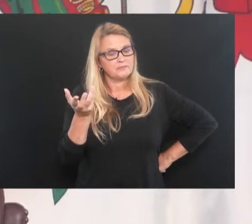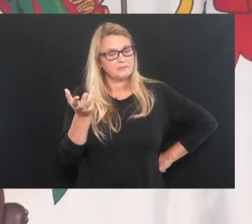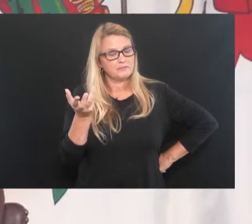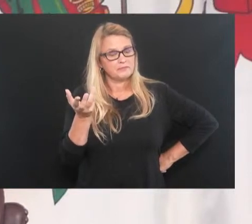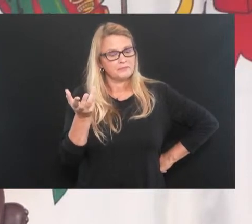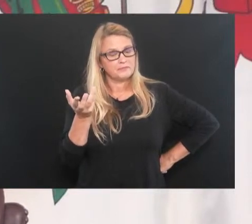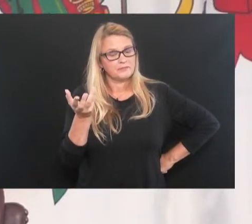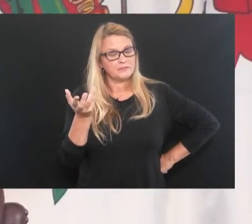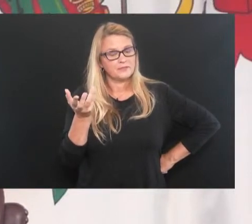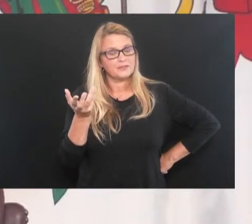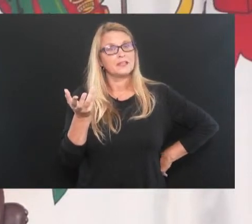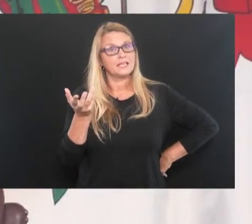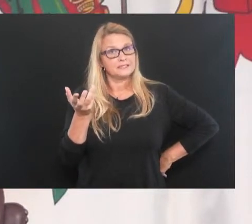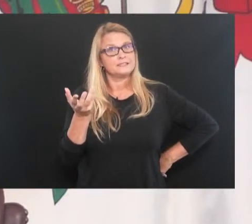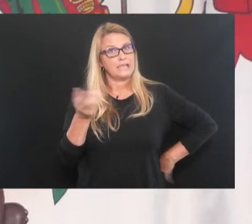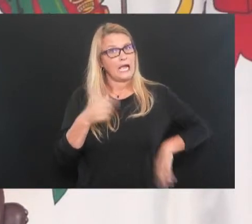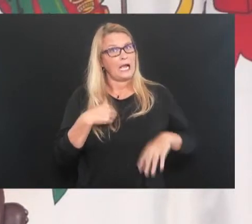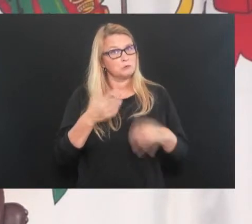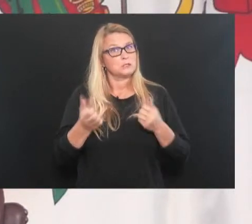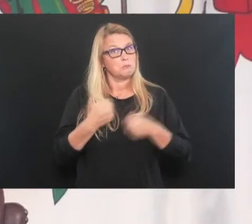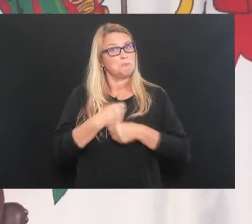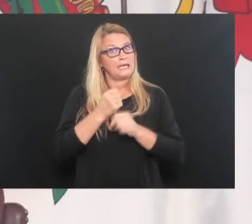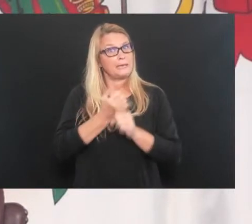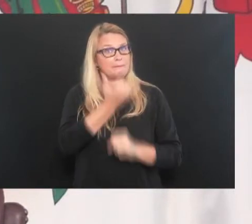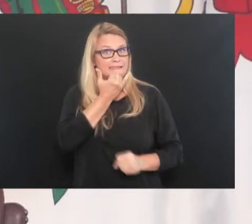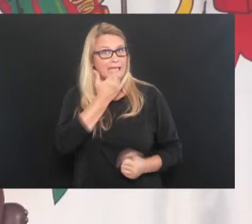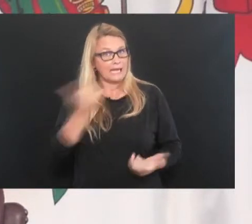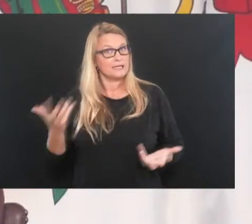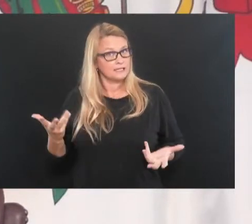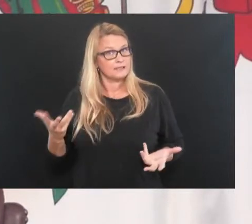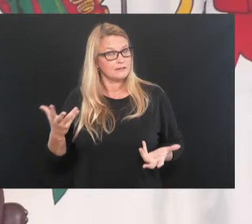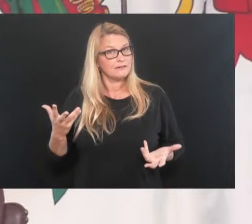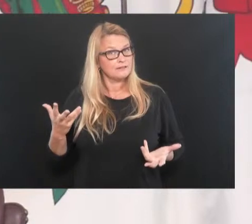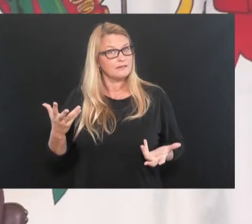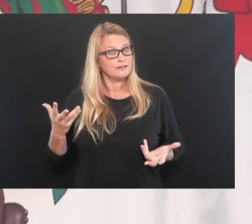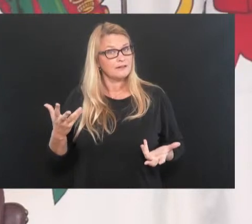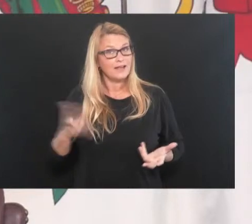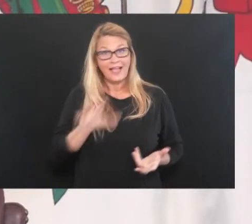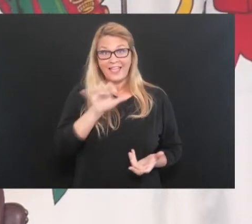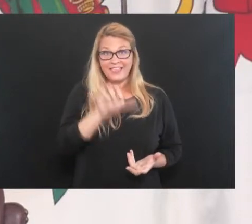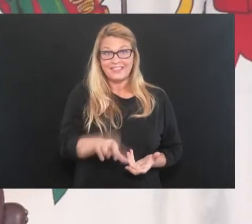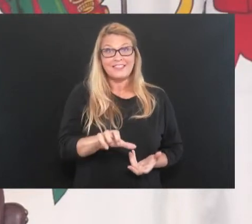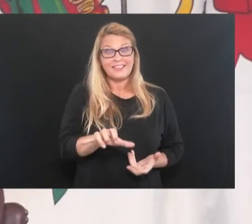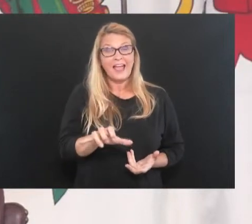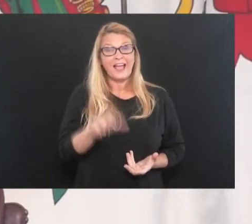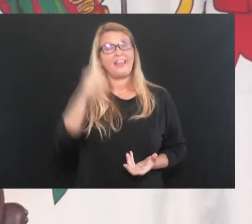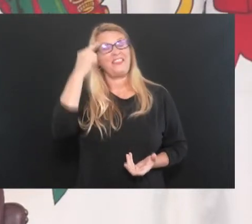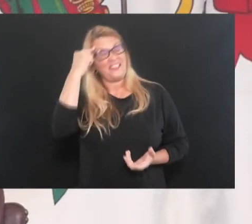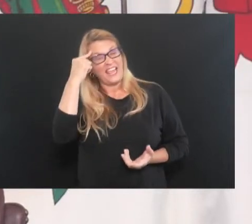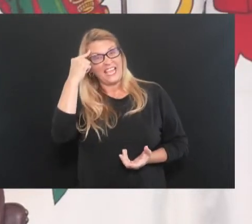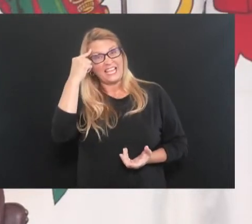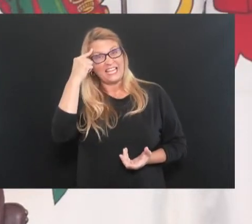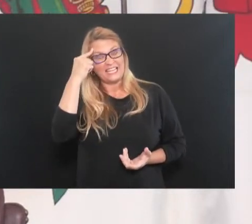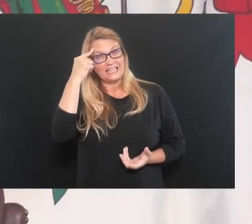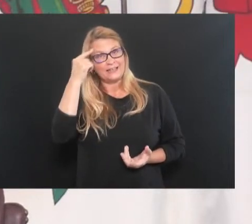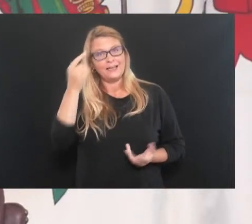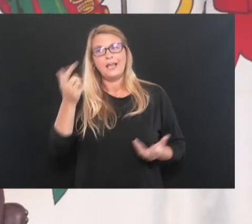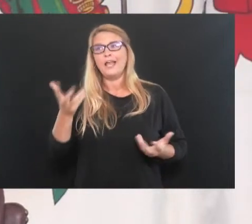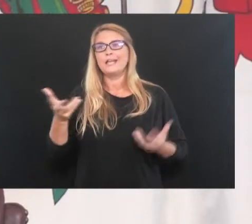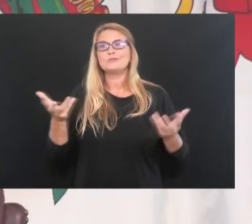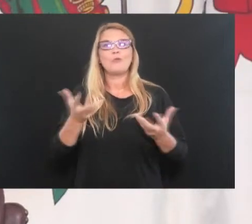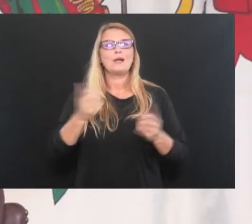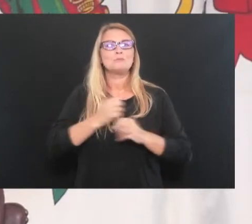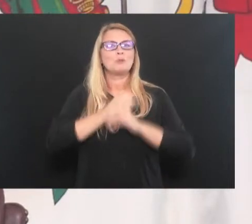mistake, didn't I, Uncle Jed? Well, really and truly, that line of thinking is holding us back in a